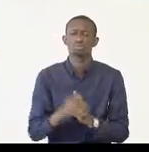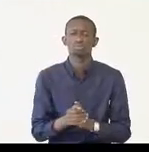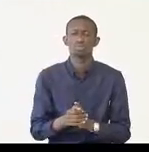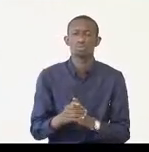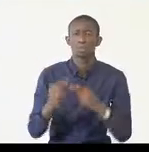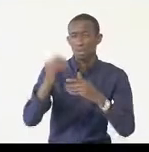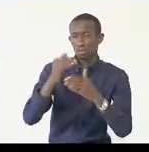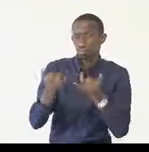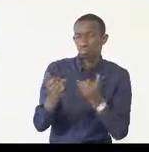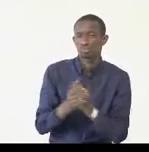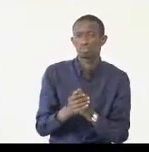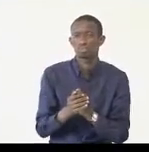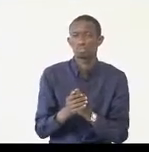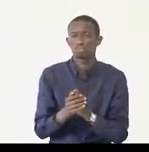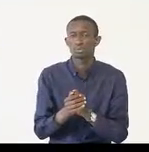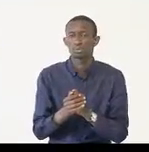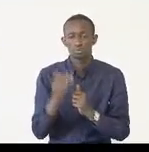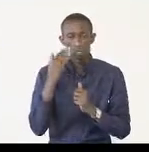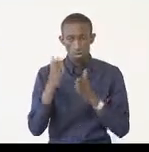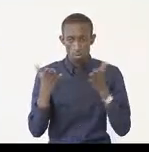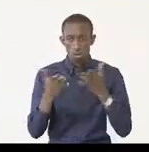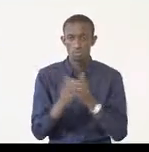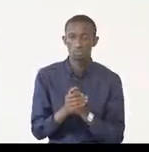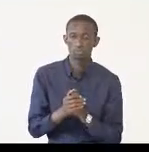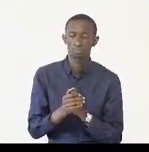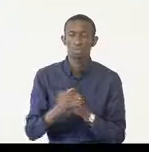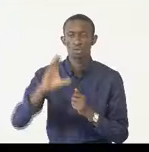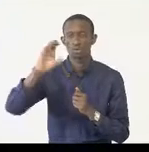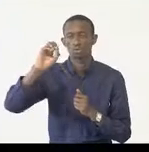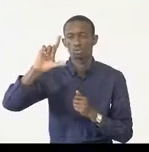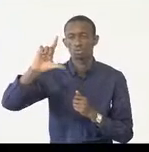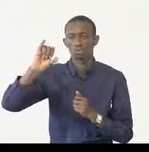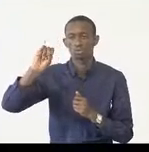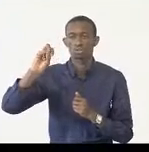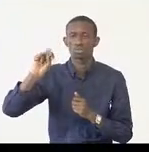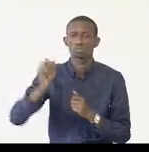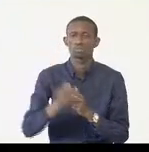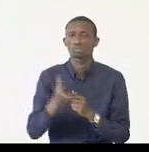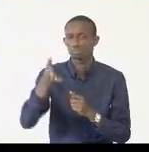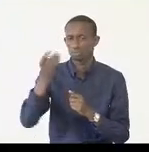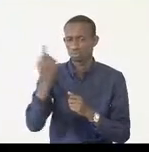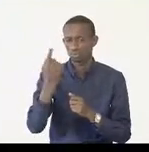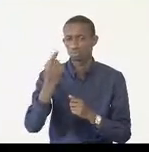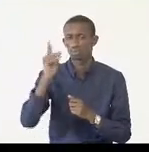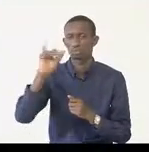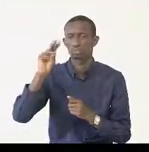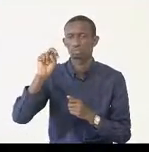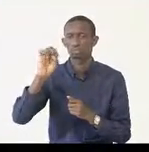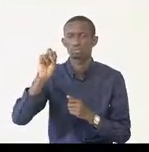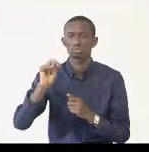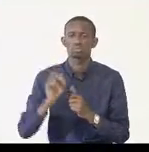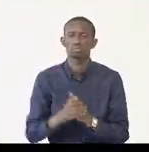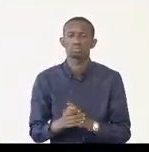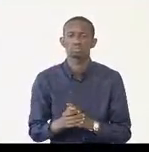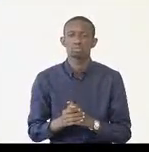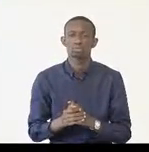So I'm going, after this point, I'm going now to show you a diagram, and that diagram,